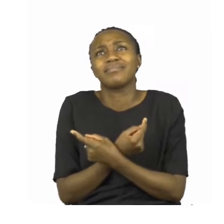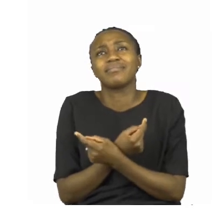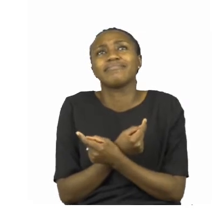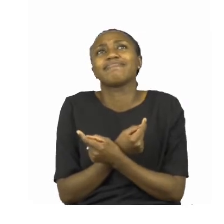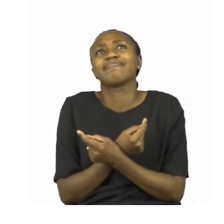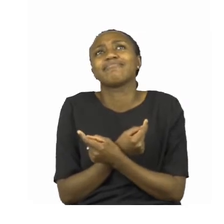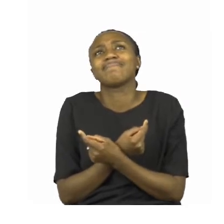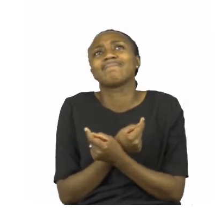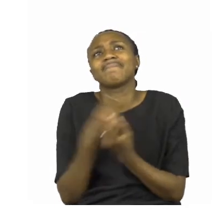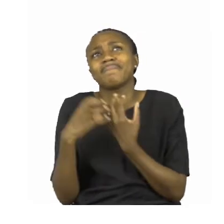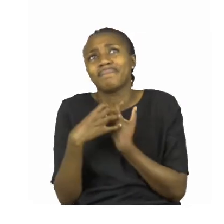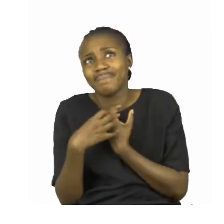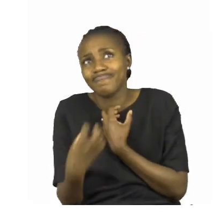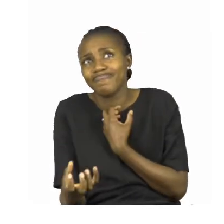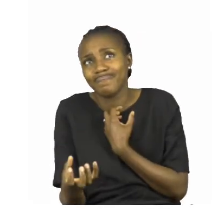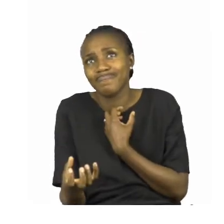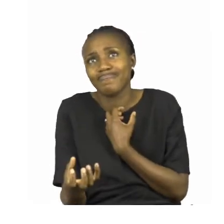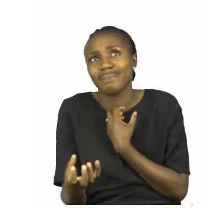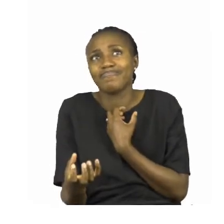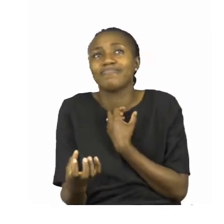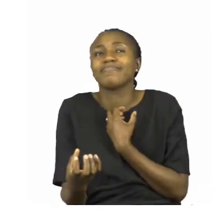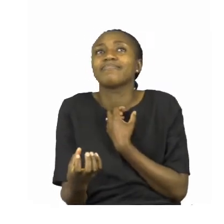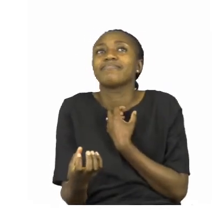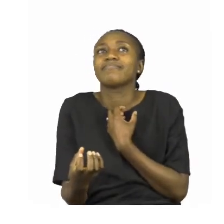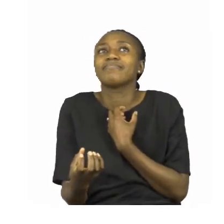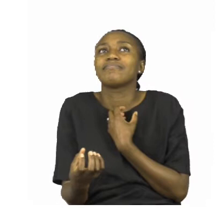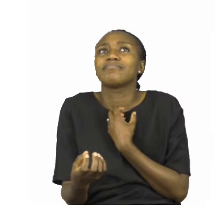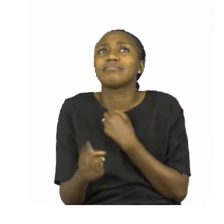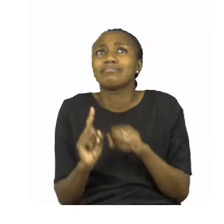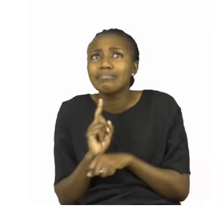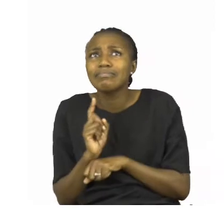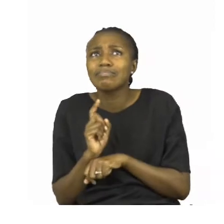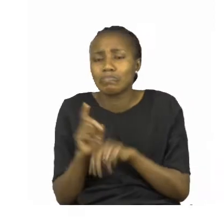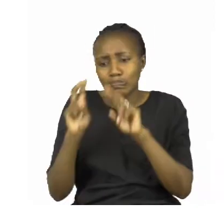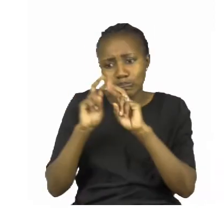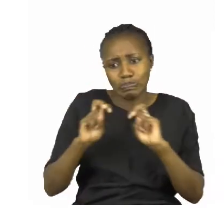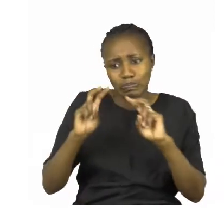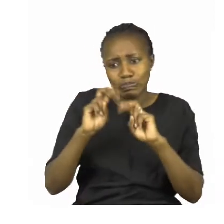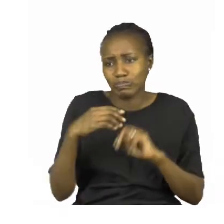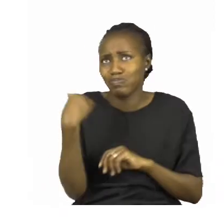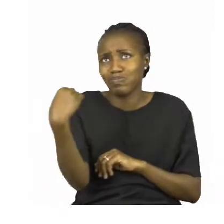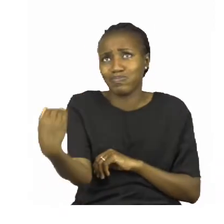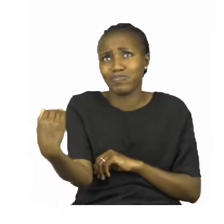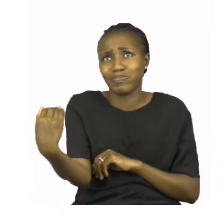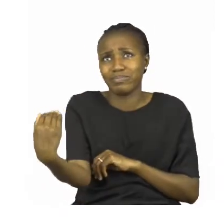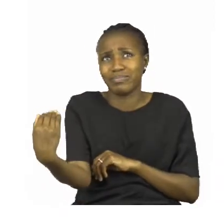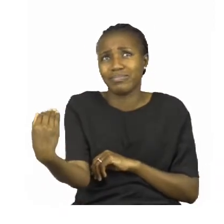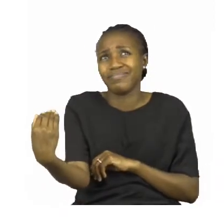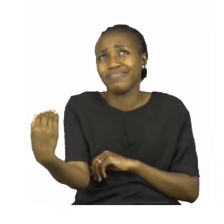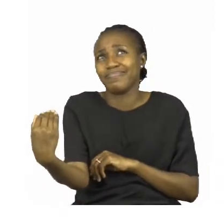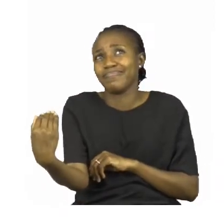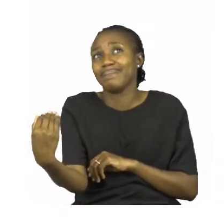I lost my teddy bear. First, I looked for it on